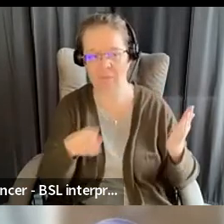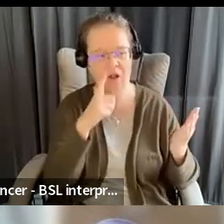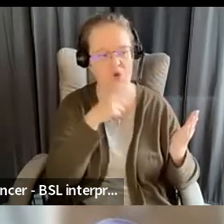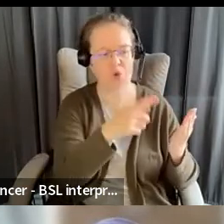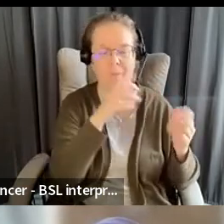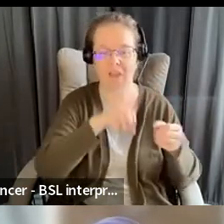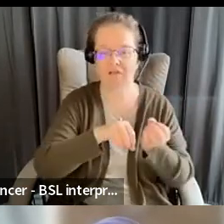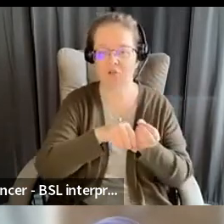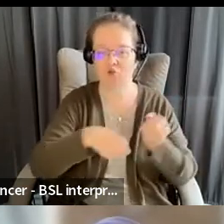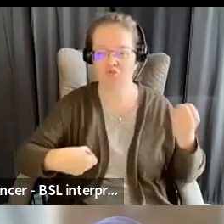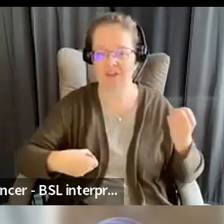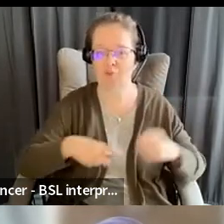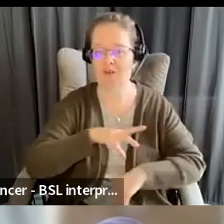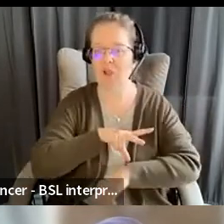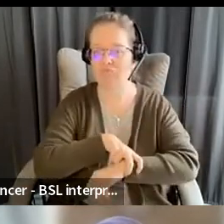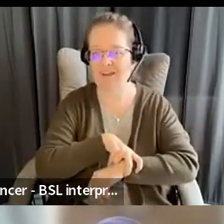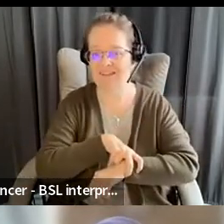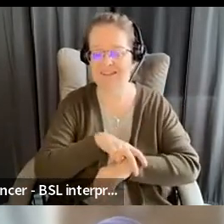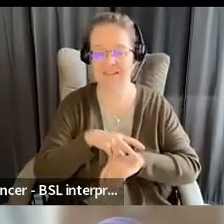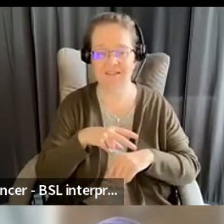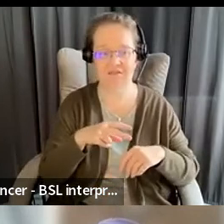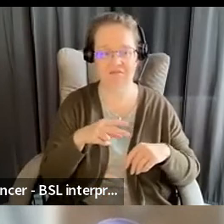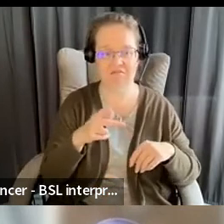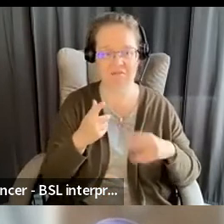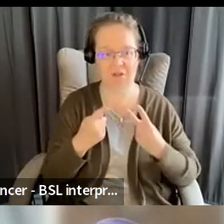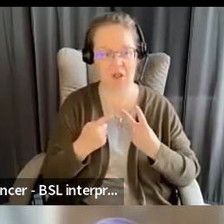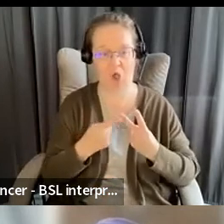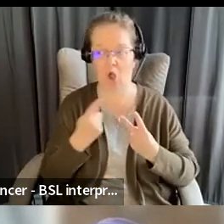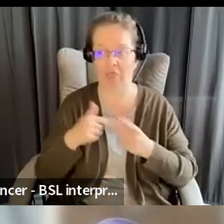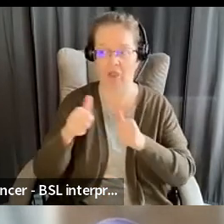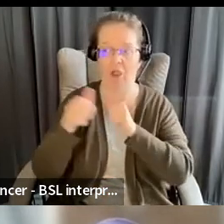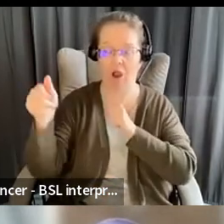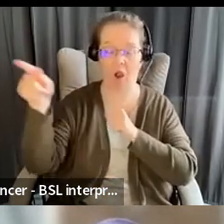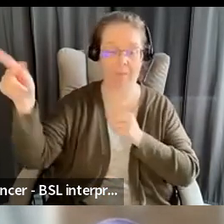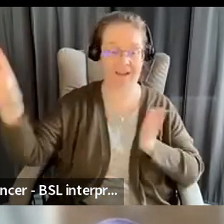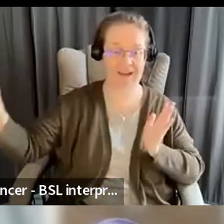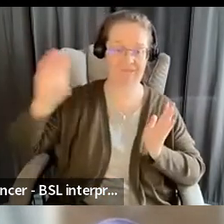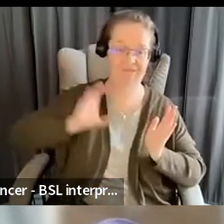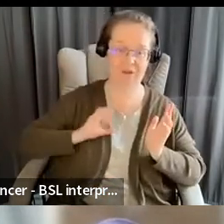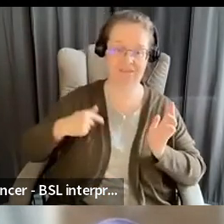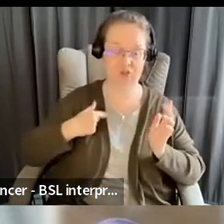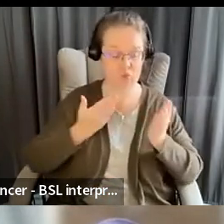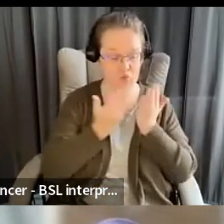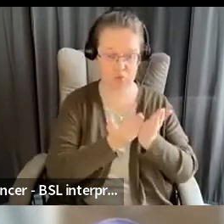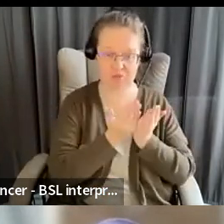graduate apprentice route, you know, where the companies are actually funding you to study for a particular